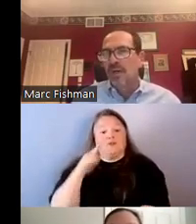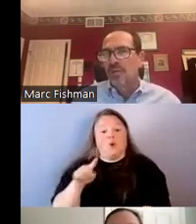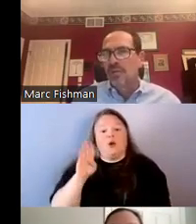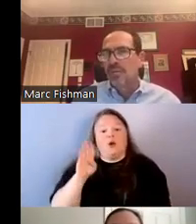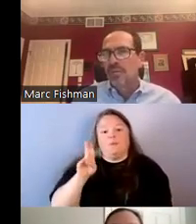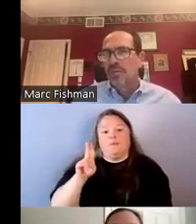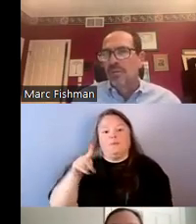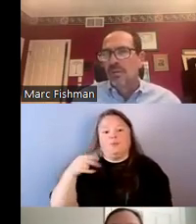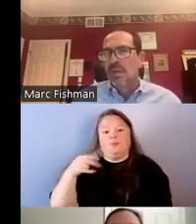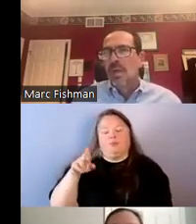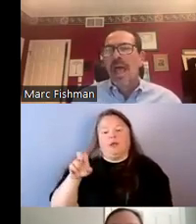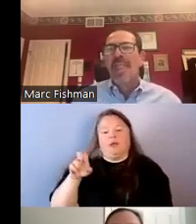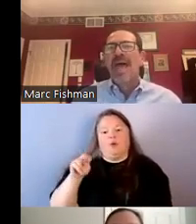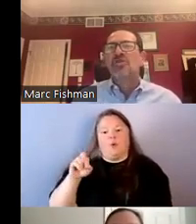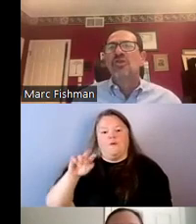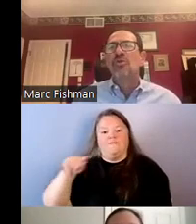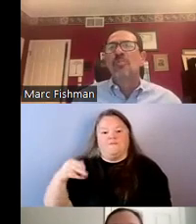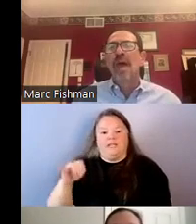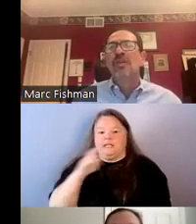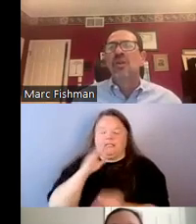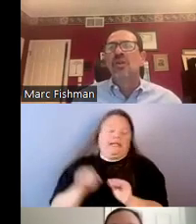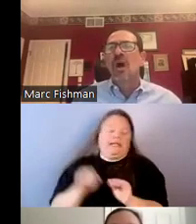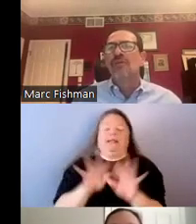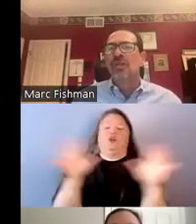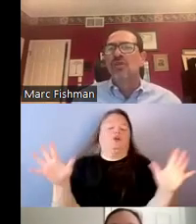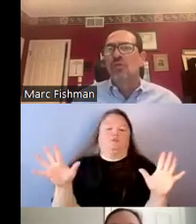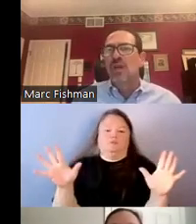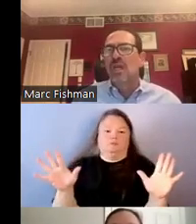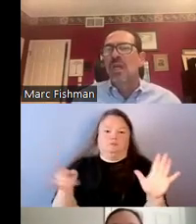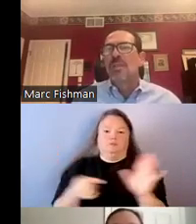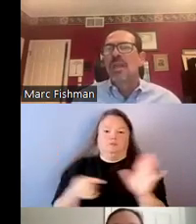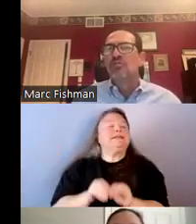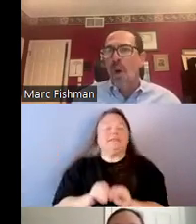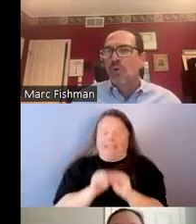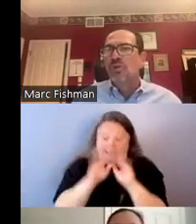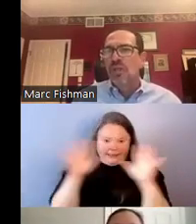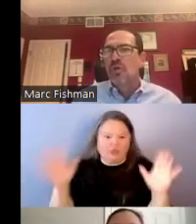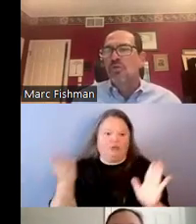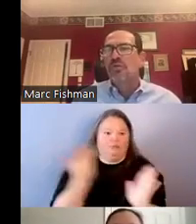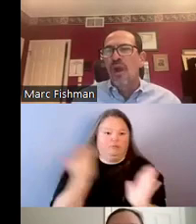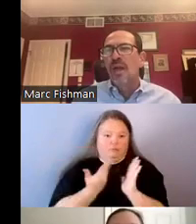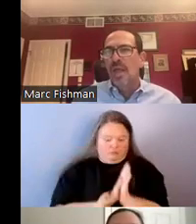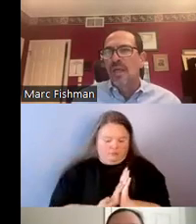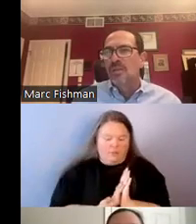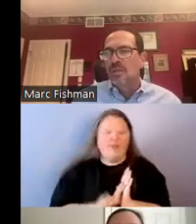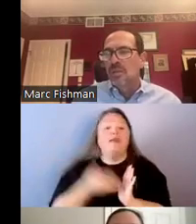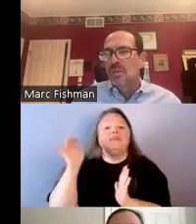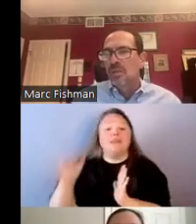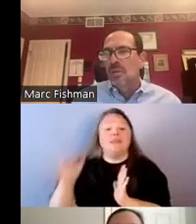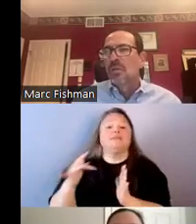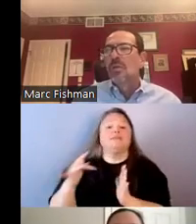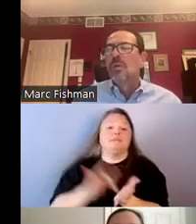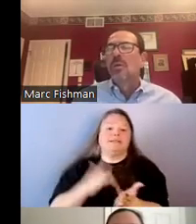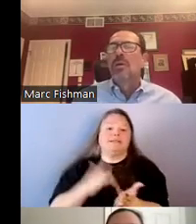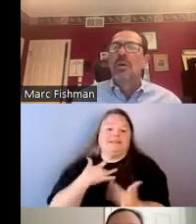very clear. And that is the medicine of these 3 that is mostly used for